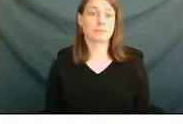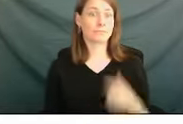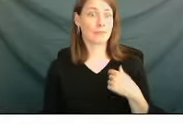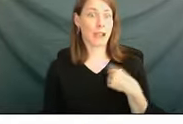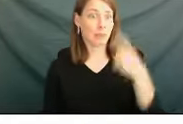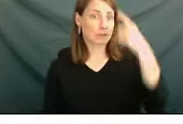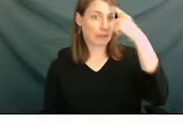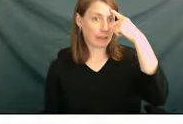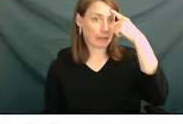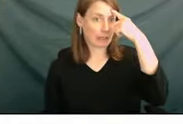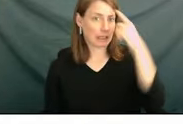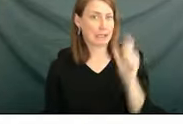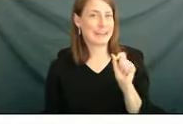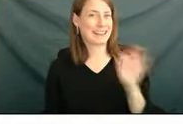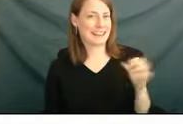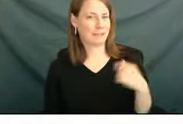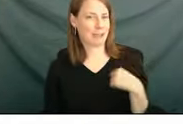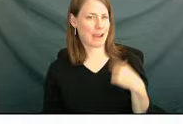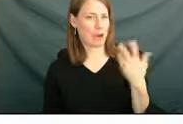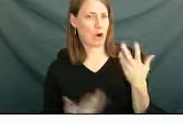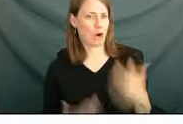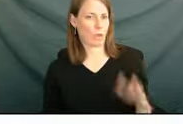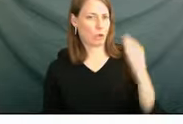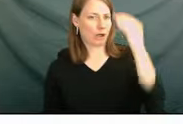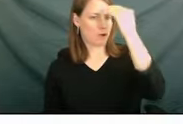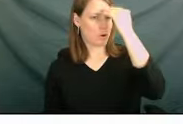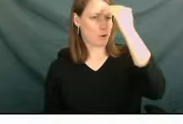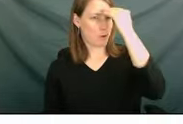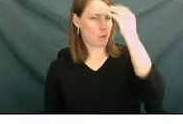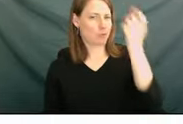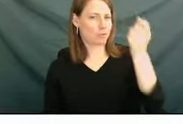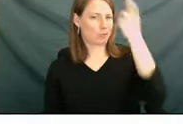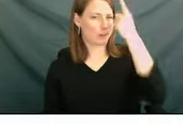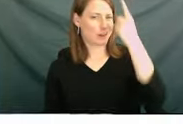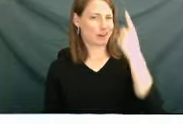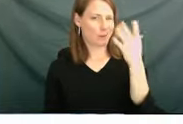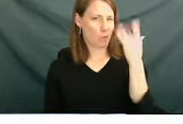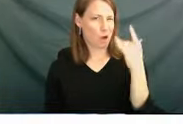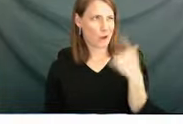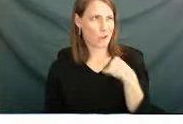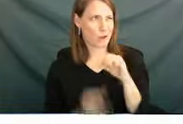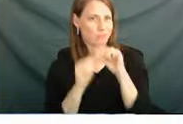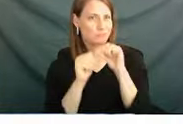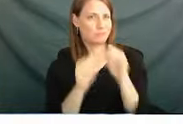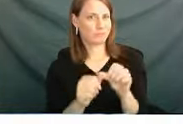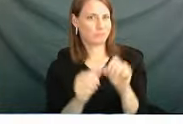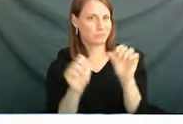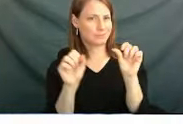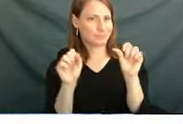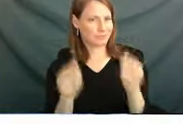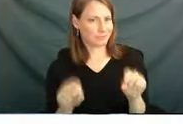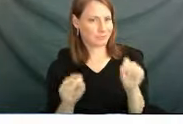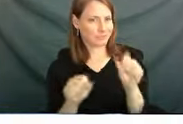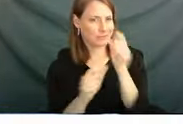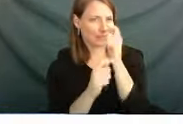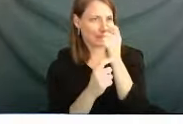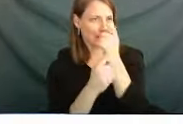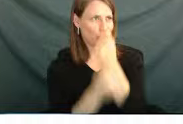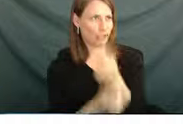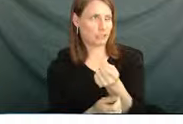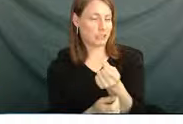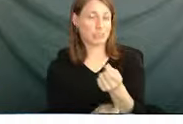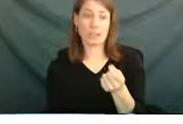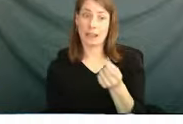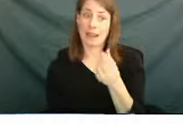interested? And I'm aware that there's 2 very, very able mathematicians in the class, and I keep thinking, well, why are they